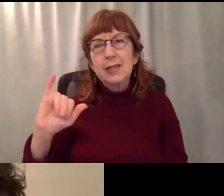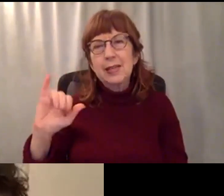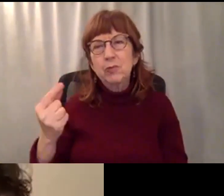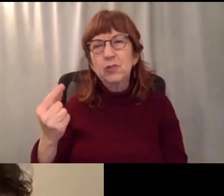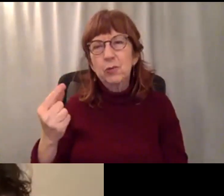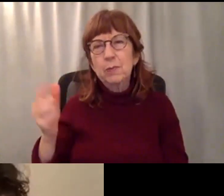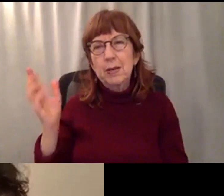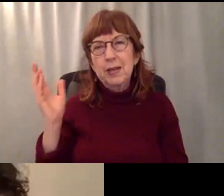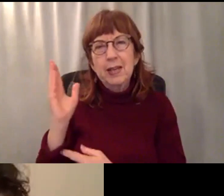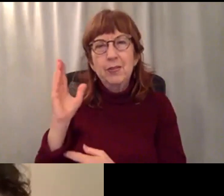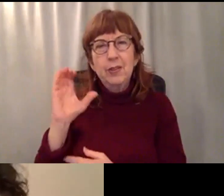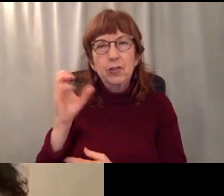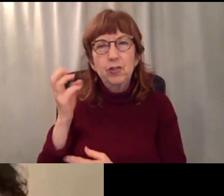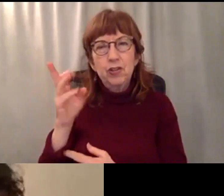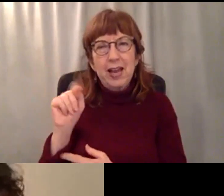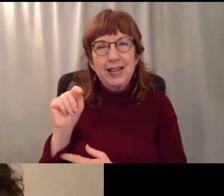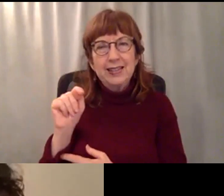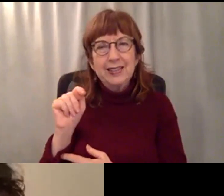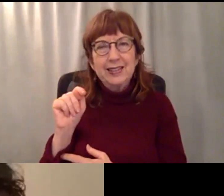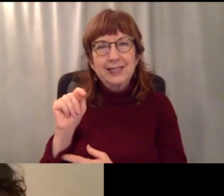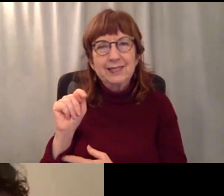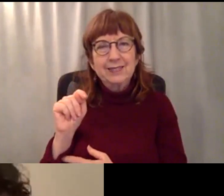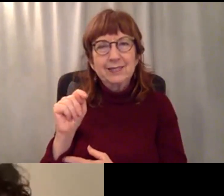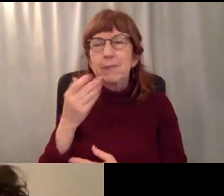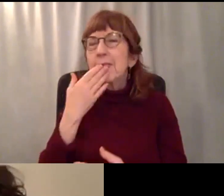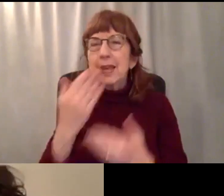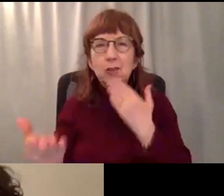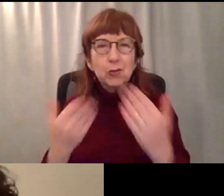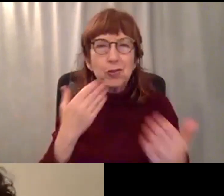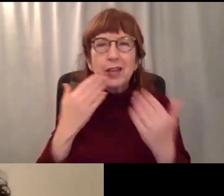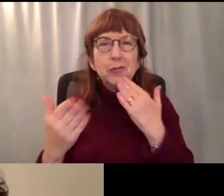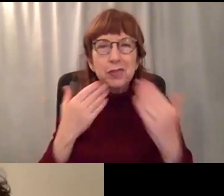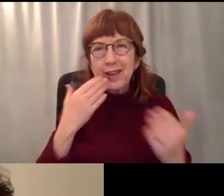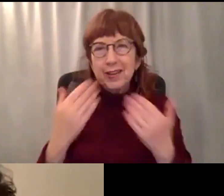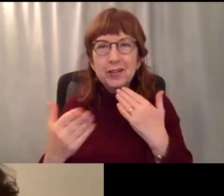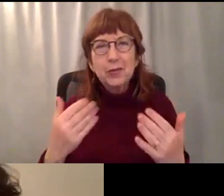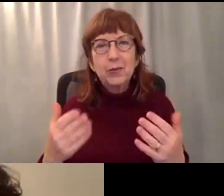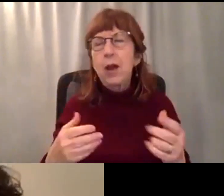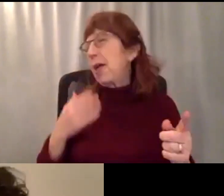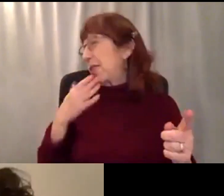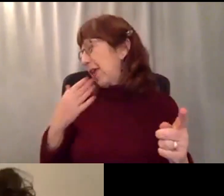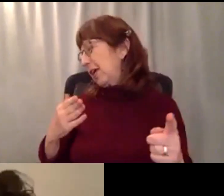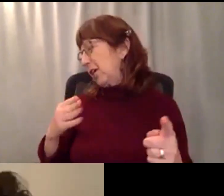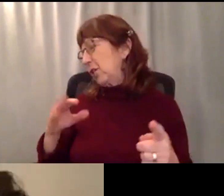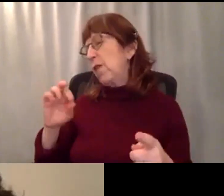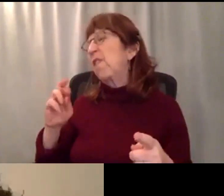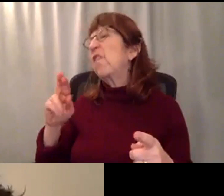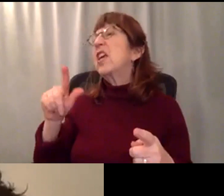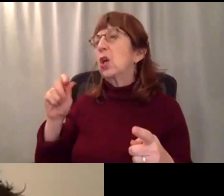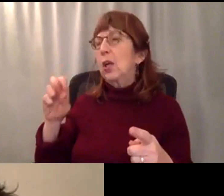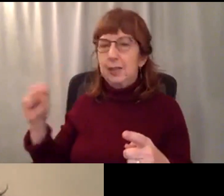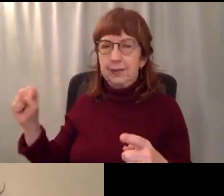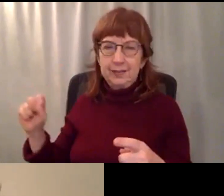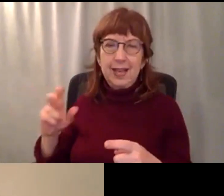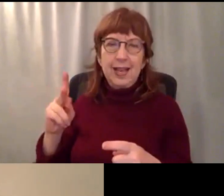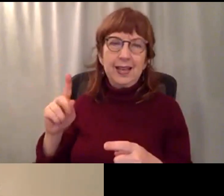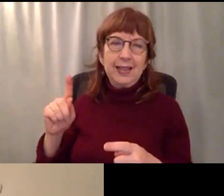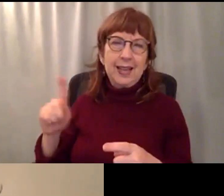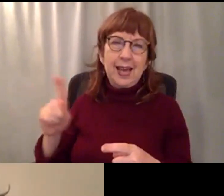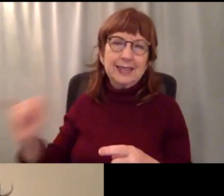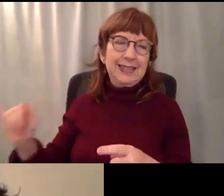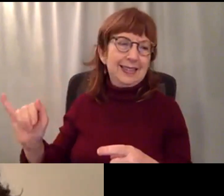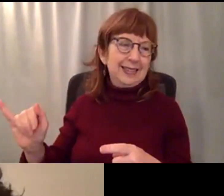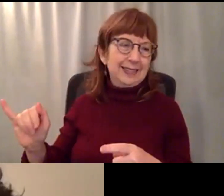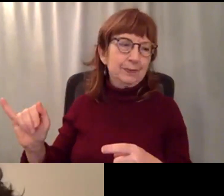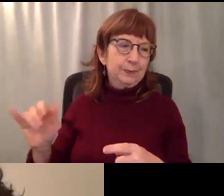chat. Nice to meet everyone. Thank you. Thank you, Fearless Kazi. Thank you. Thank you, Fearless